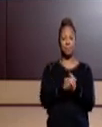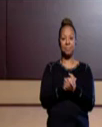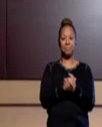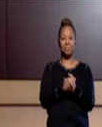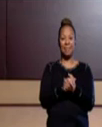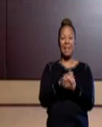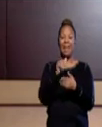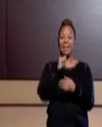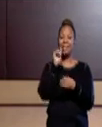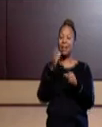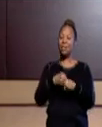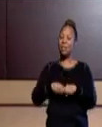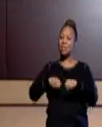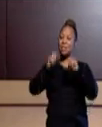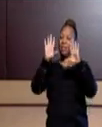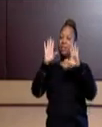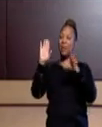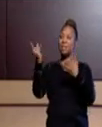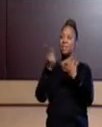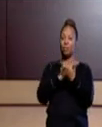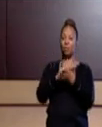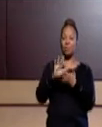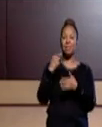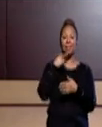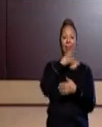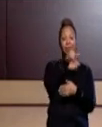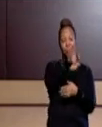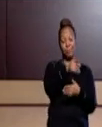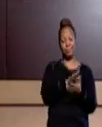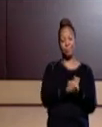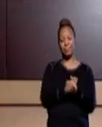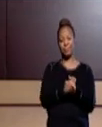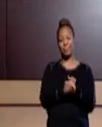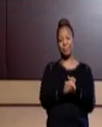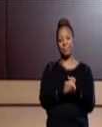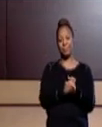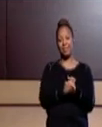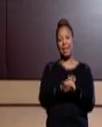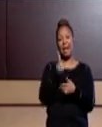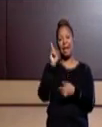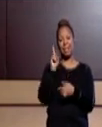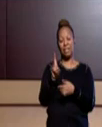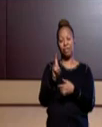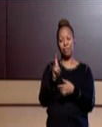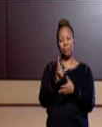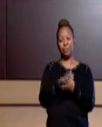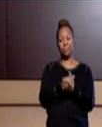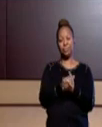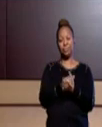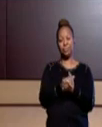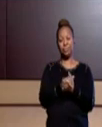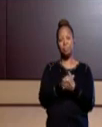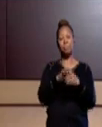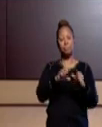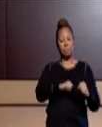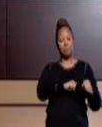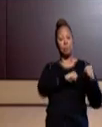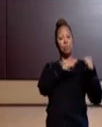And he's not going to sacrifice his holiness lying to you. I just need you to stay